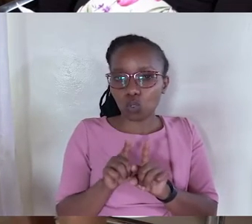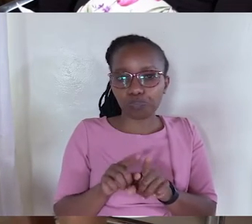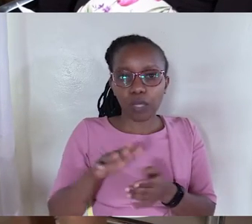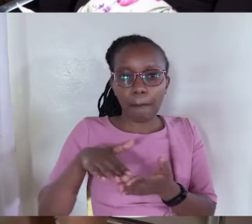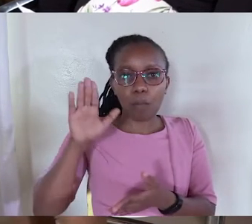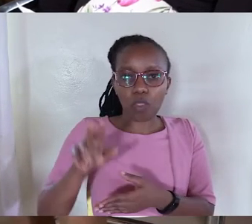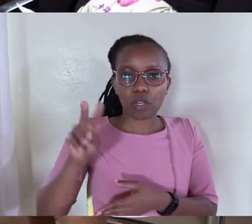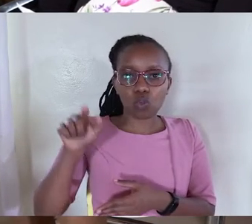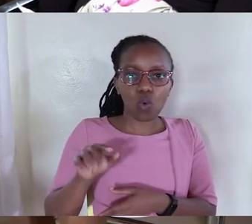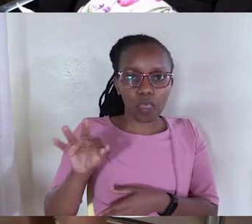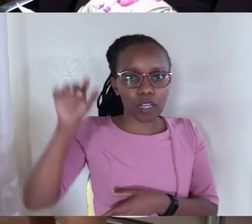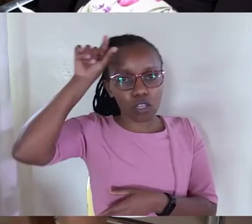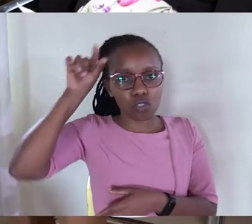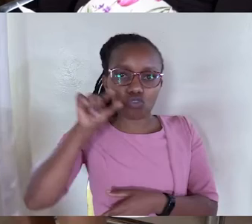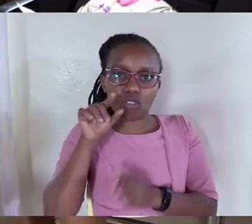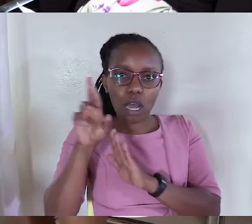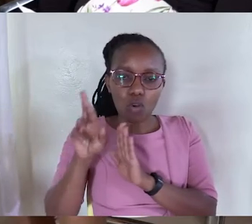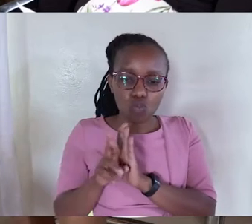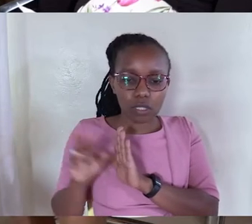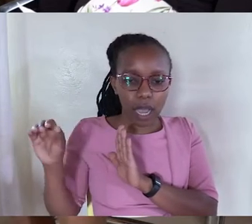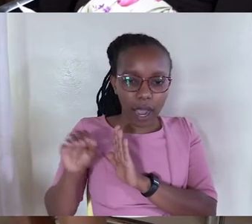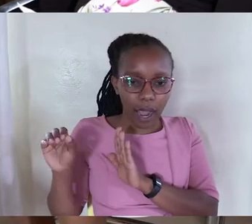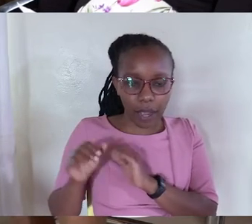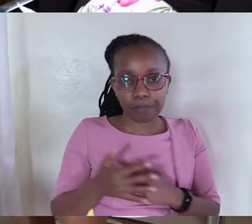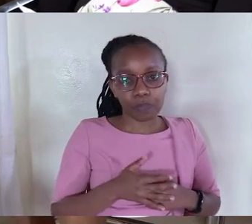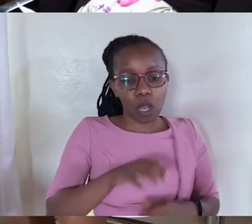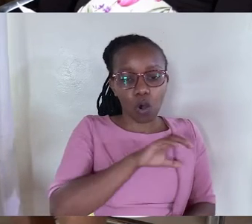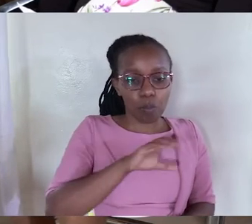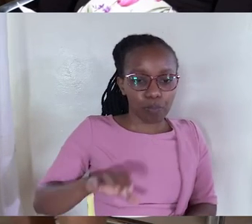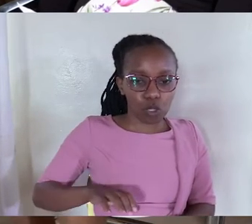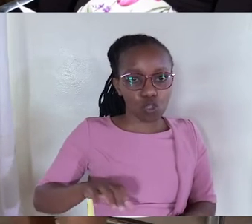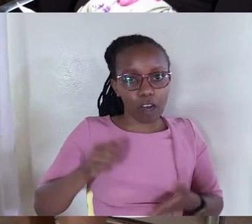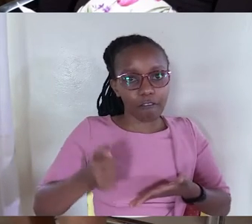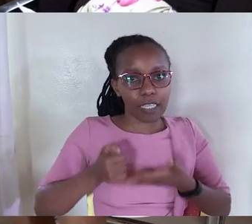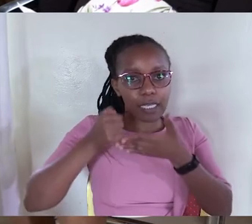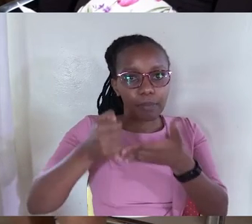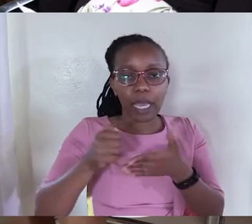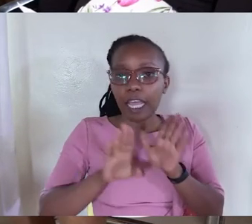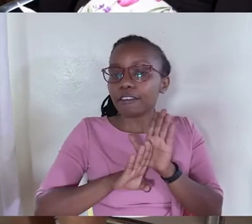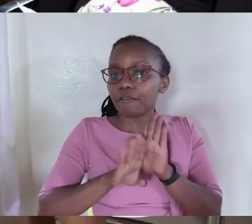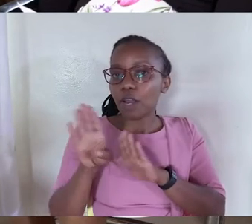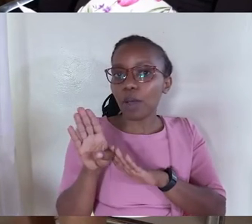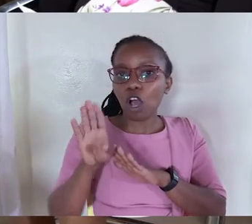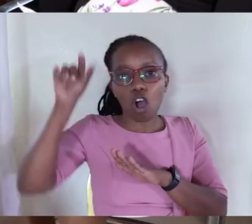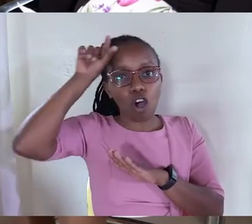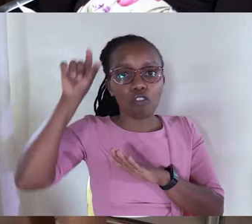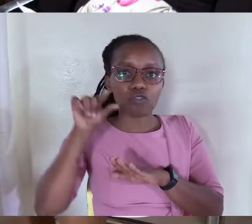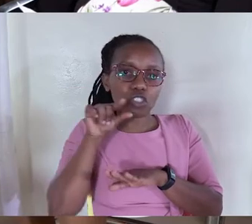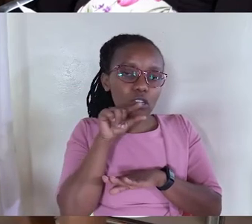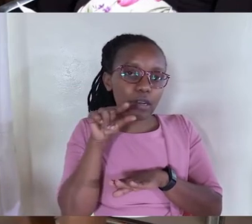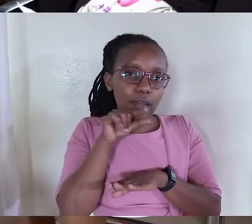two-thirds gender rule. Other than that, we find that the commission also facilitates the development of gender mainstreaming